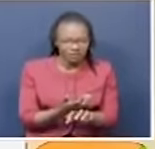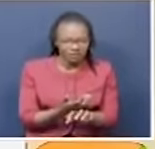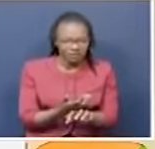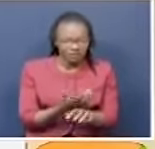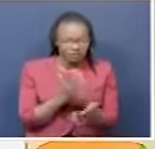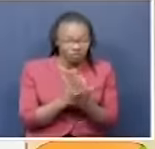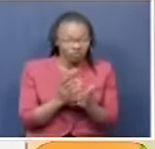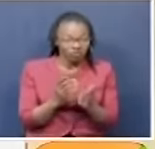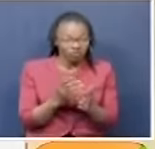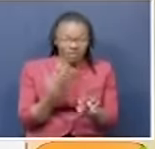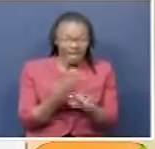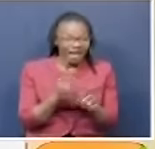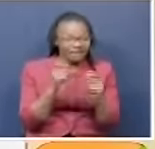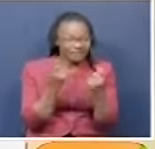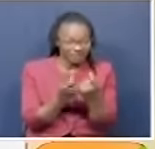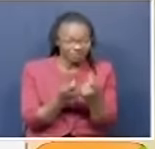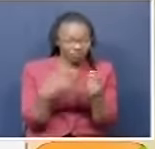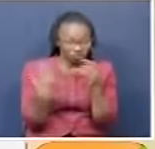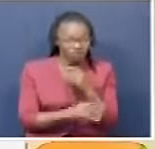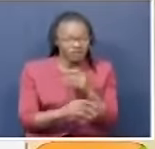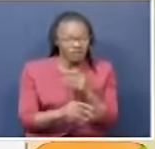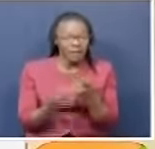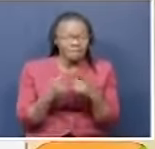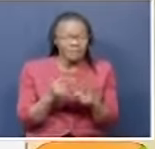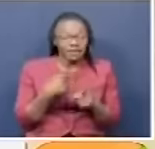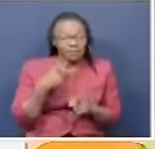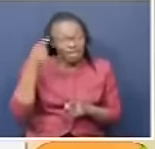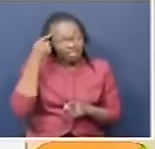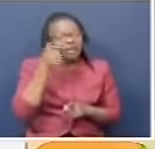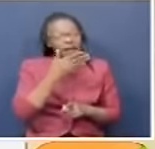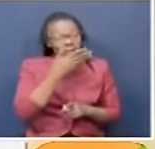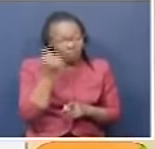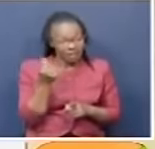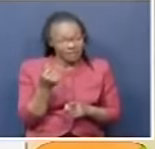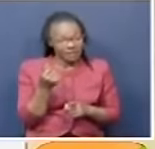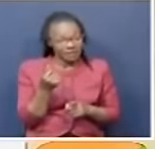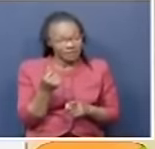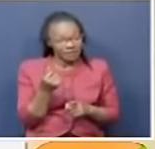team to beat. And I think the favorite combination, if you ask me,